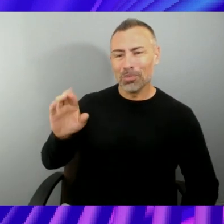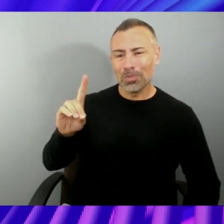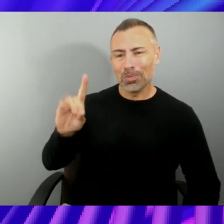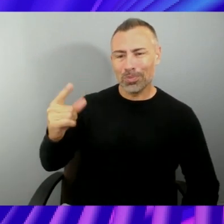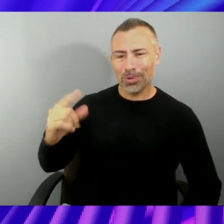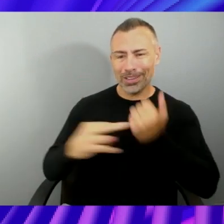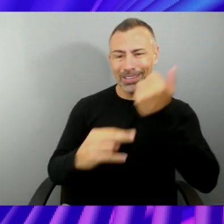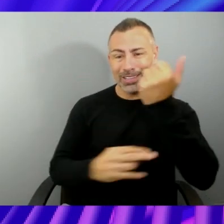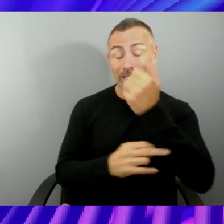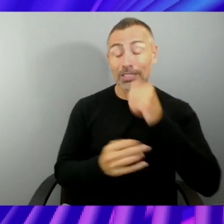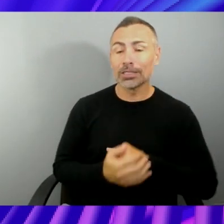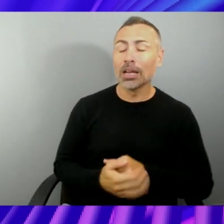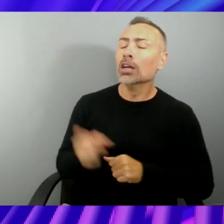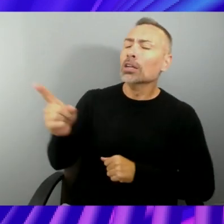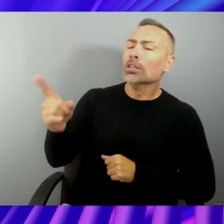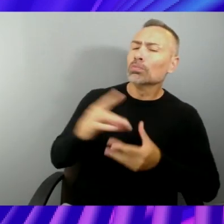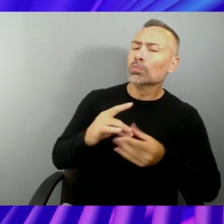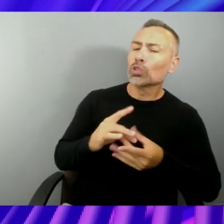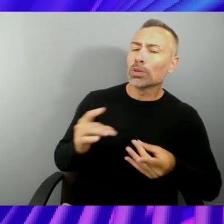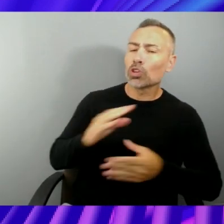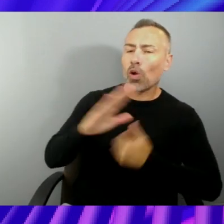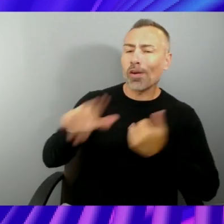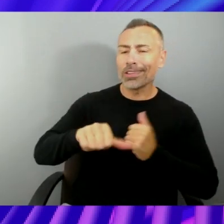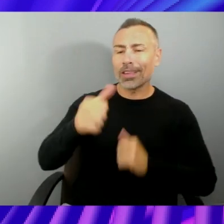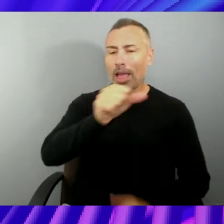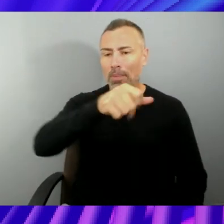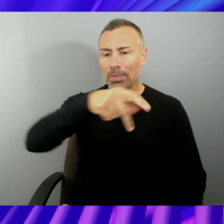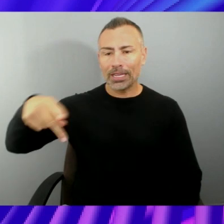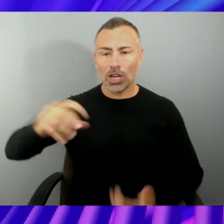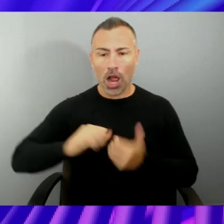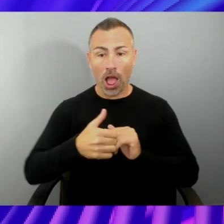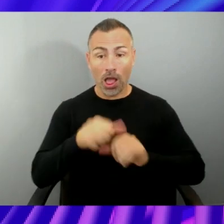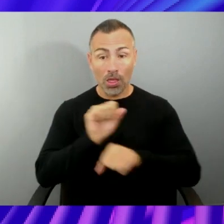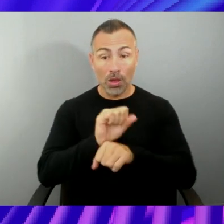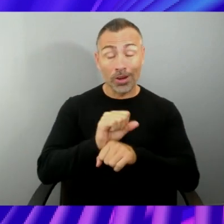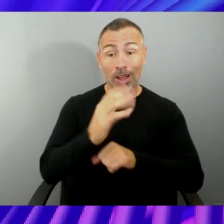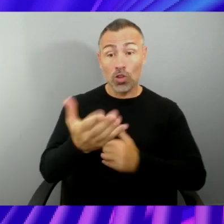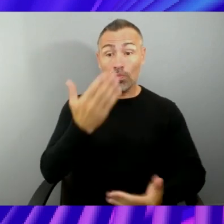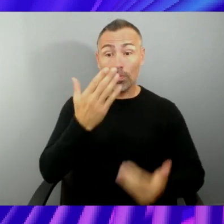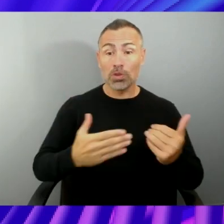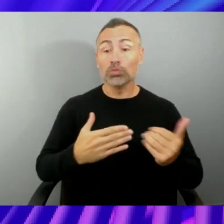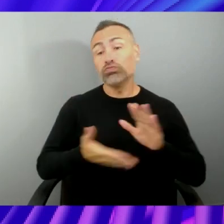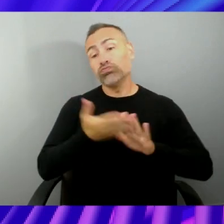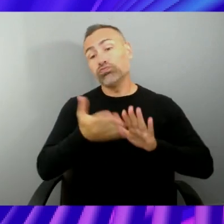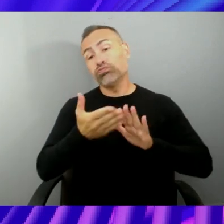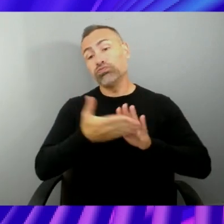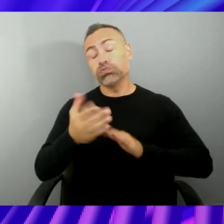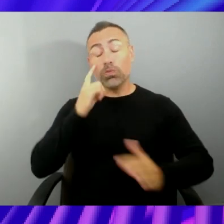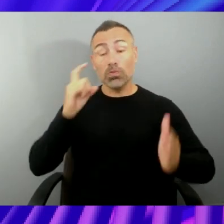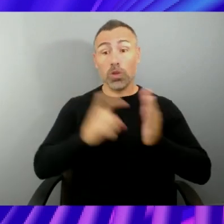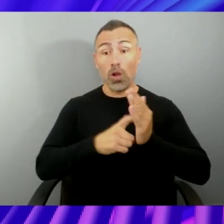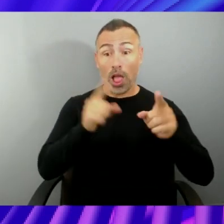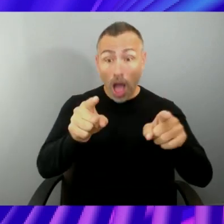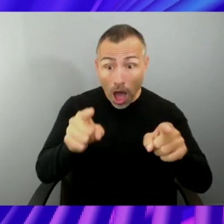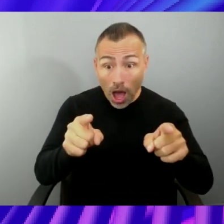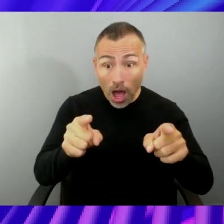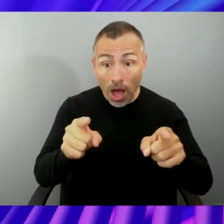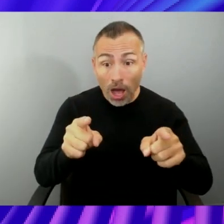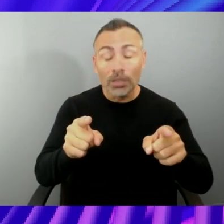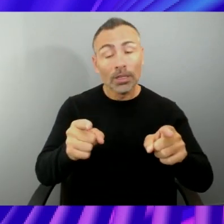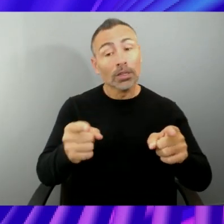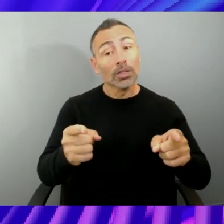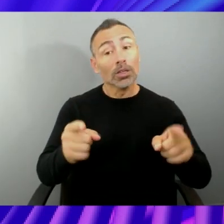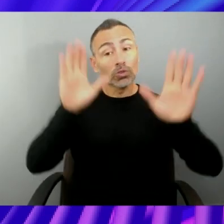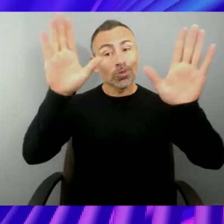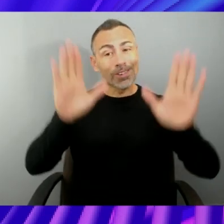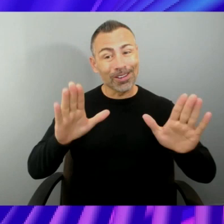Rich, discover something like this. And it's great to discover it, but then we got to do something about it, right? Unless you're rich and you